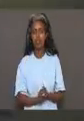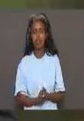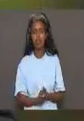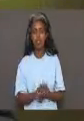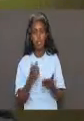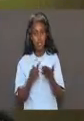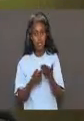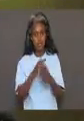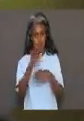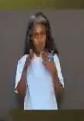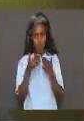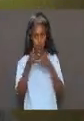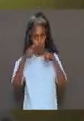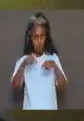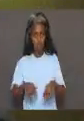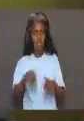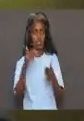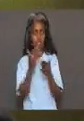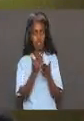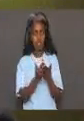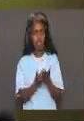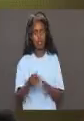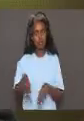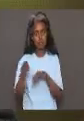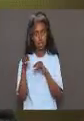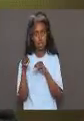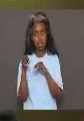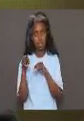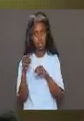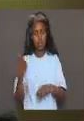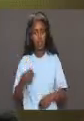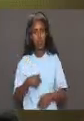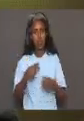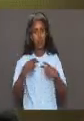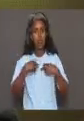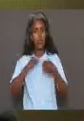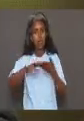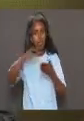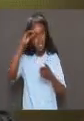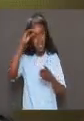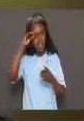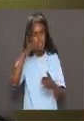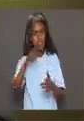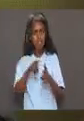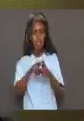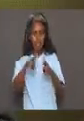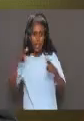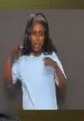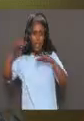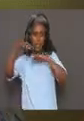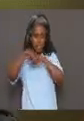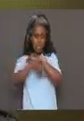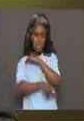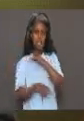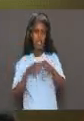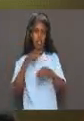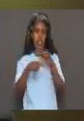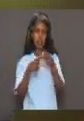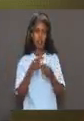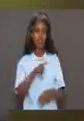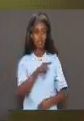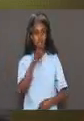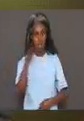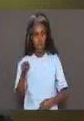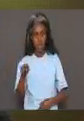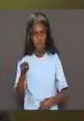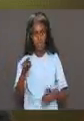arc. That is all for today's lesson, students. We have learned a great deal